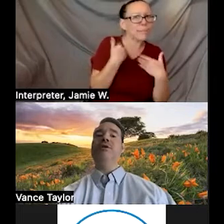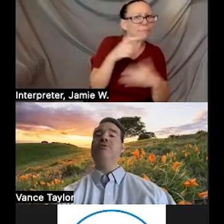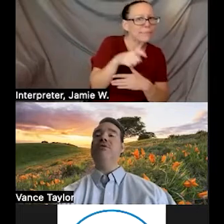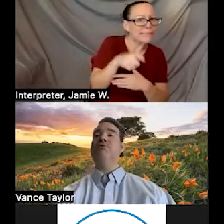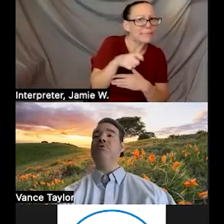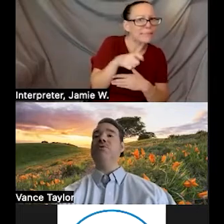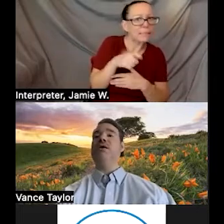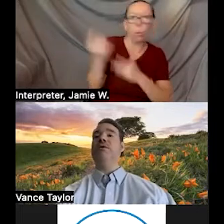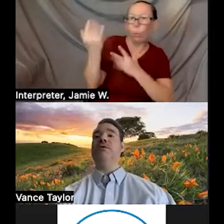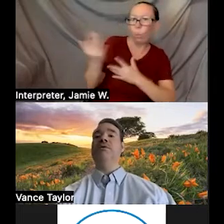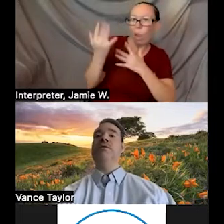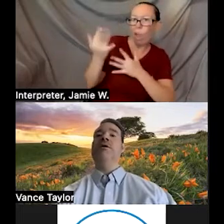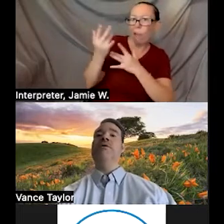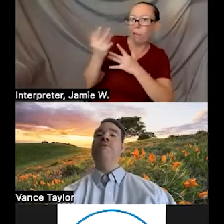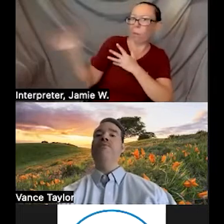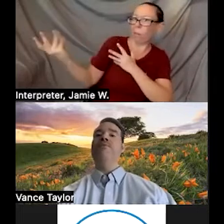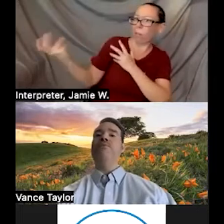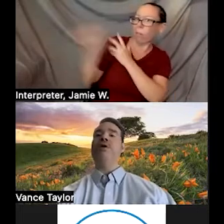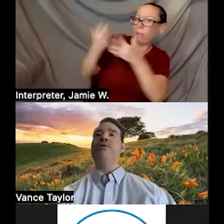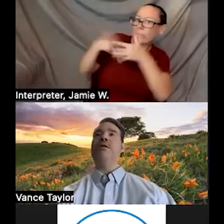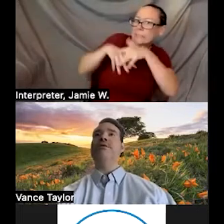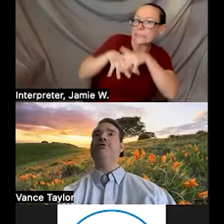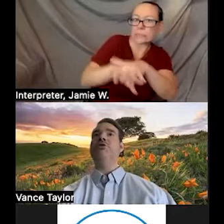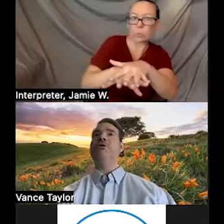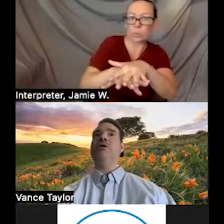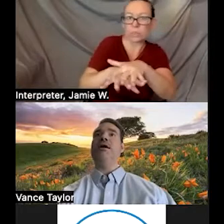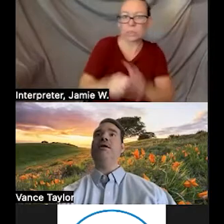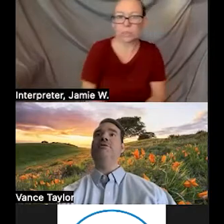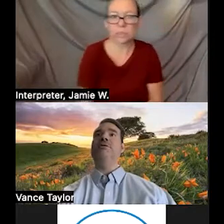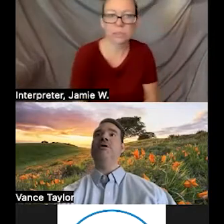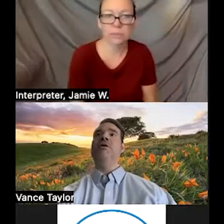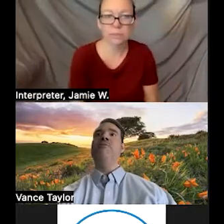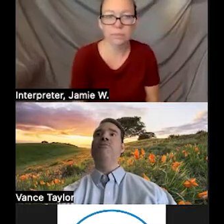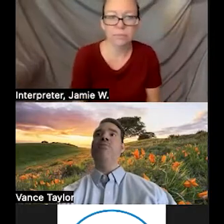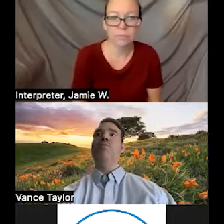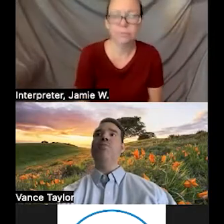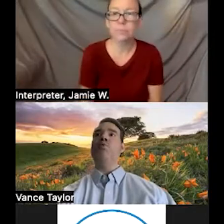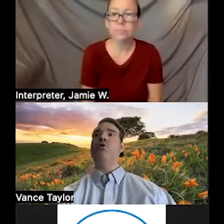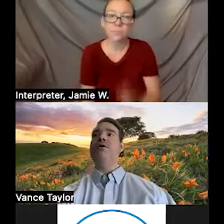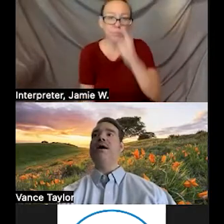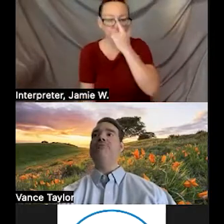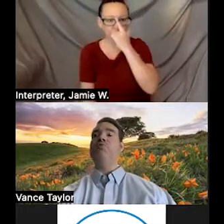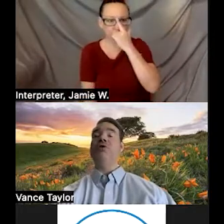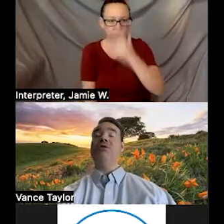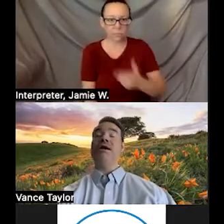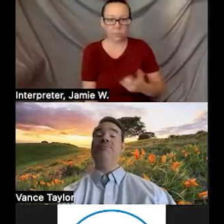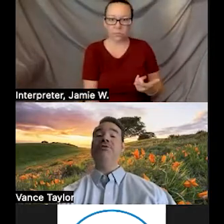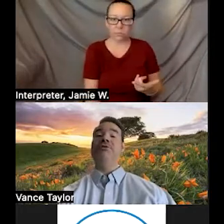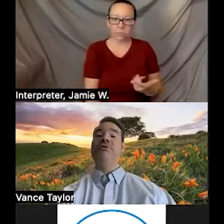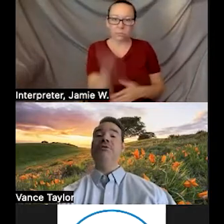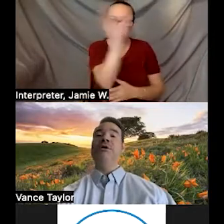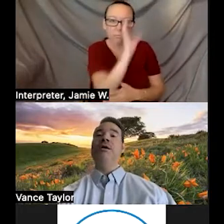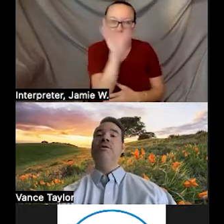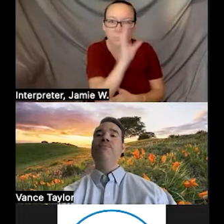what that comes down to is you and I, right? It's looking at where are the gaps, what are the